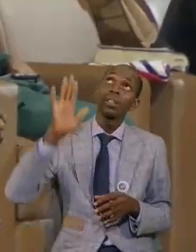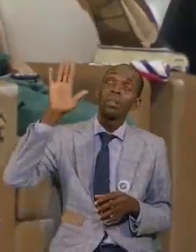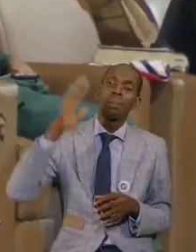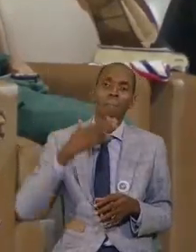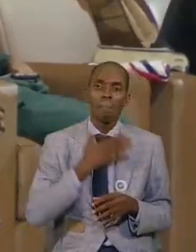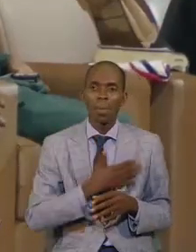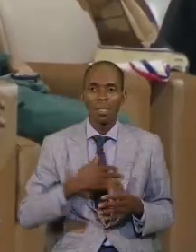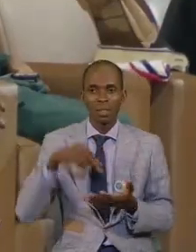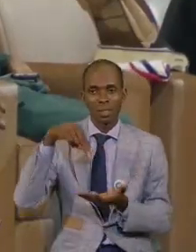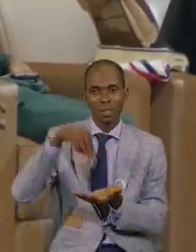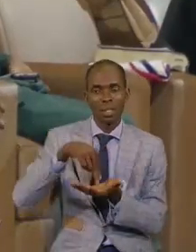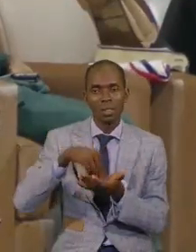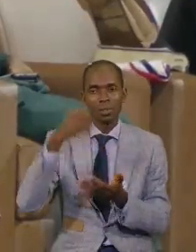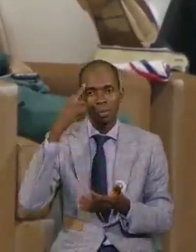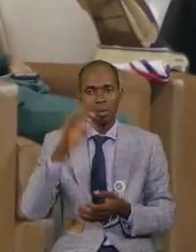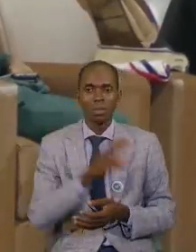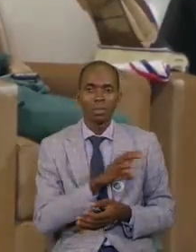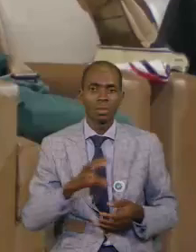for Christ.